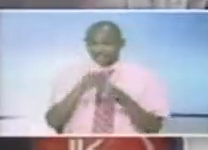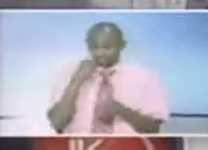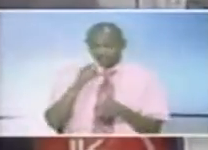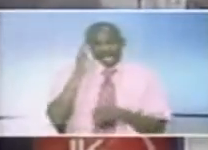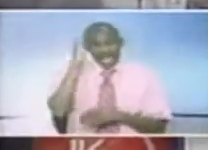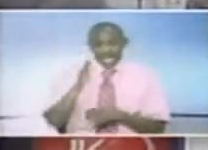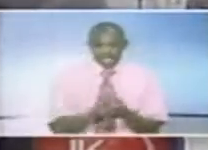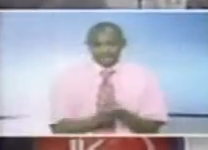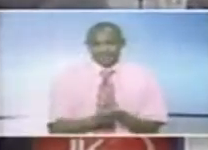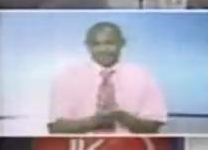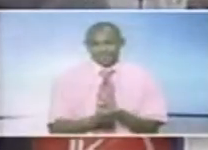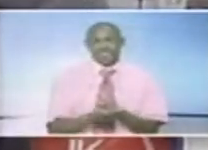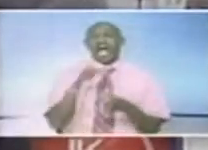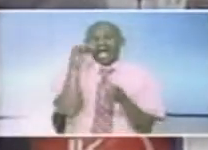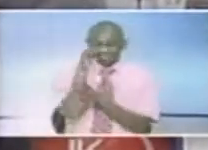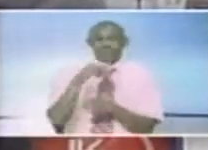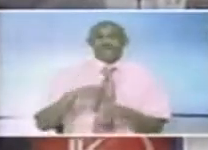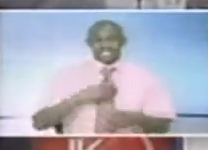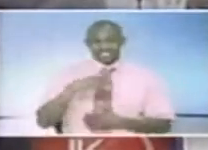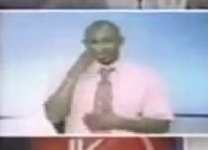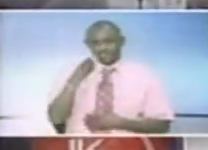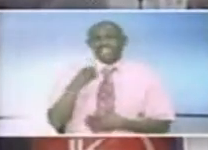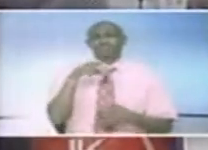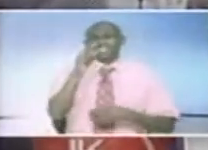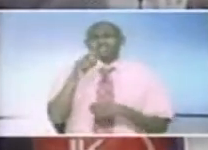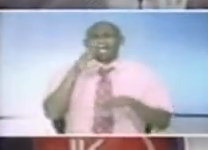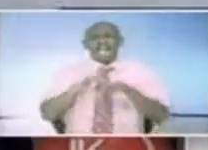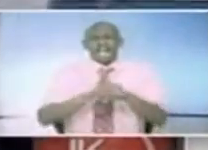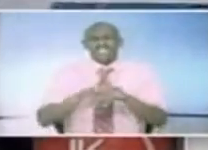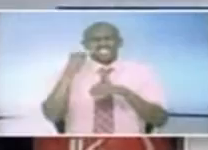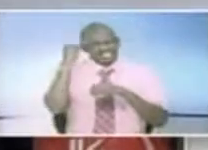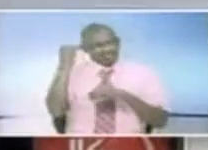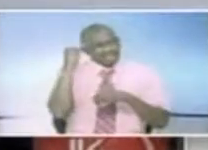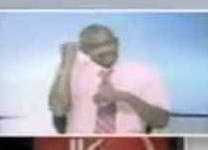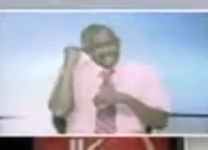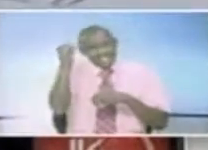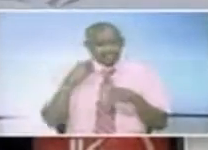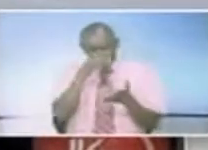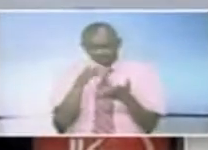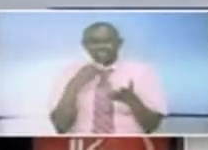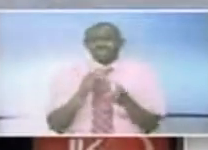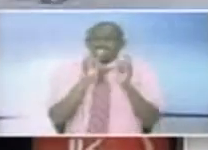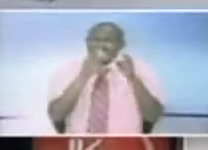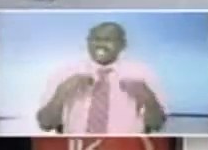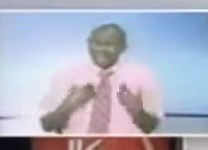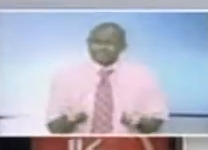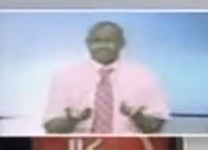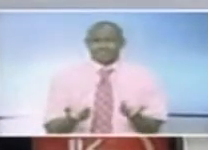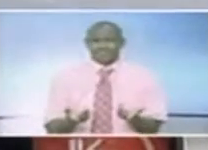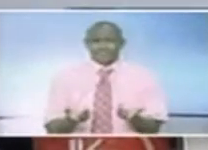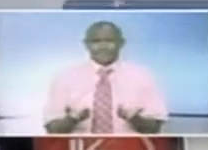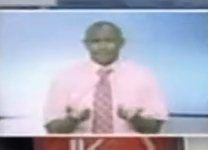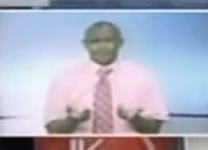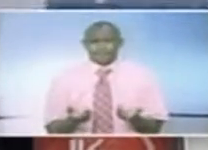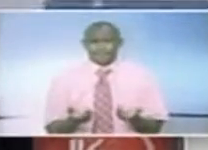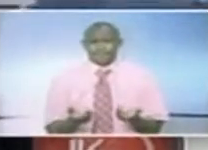hi. Ask your guest, Martin Gugge, where does he get his inspiration from? He's very talented, Martin.